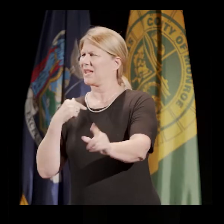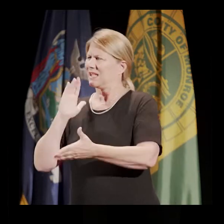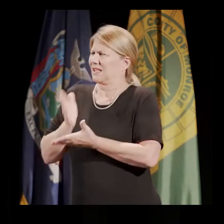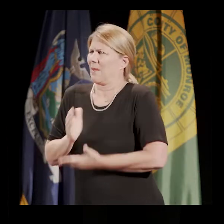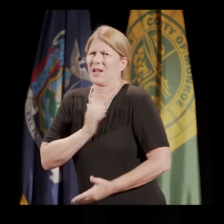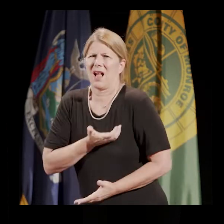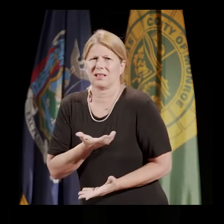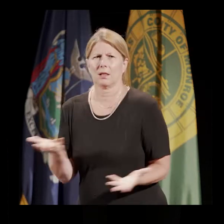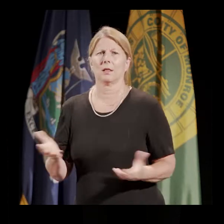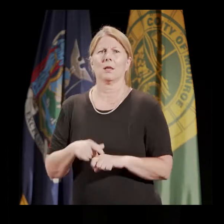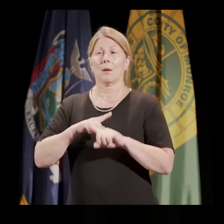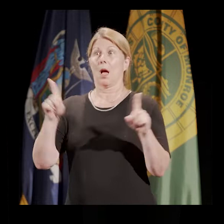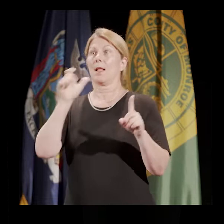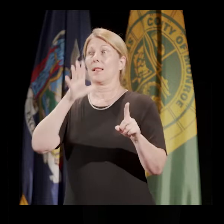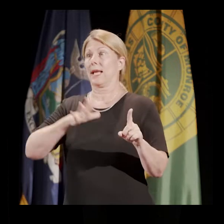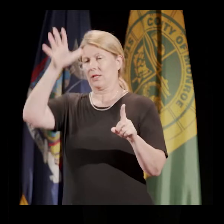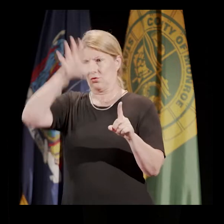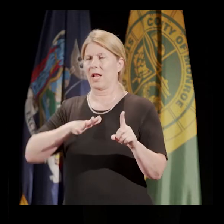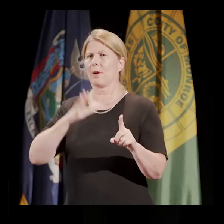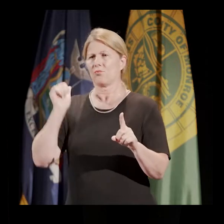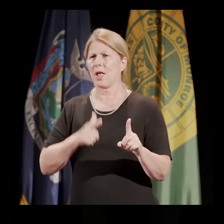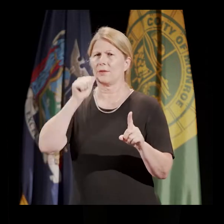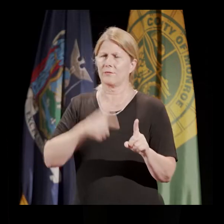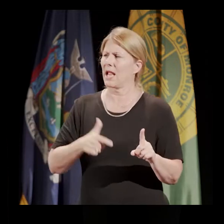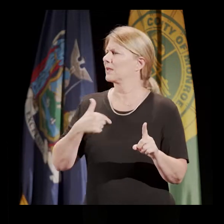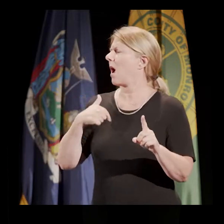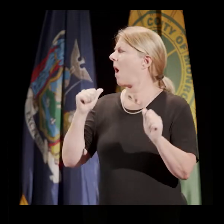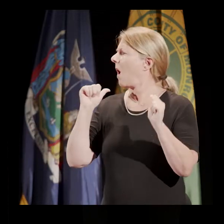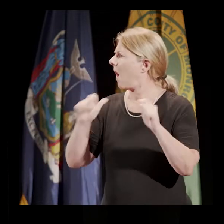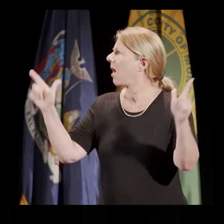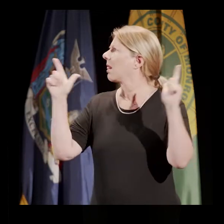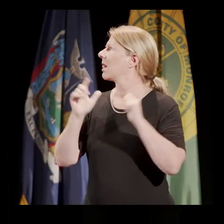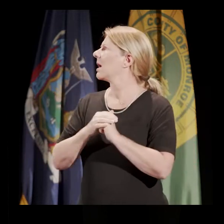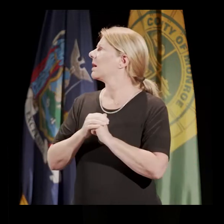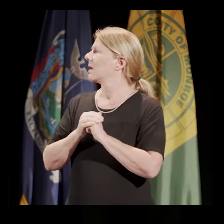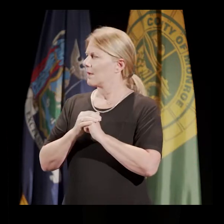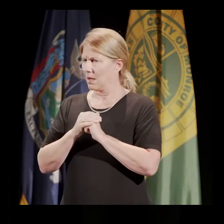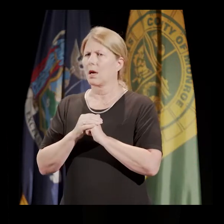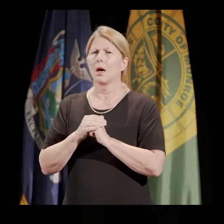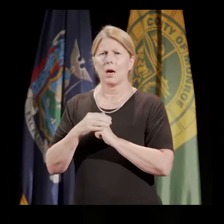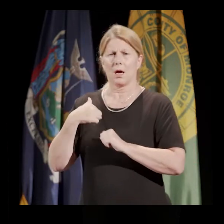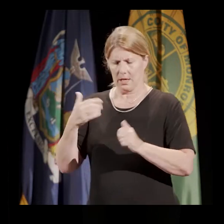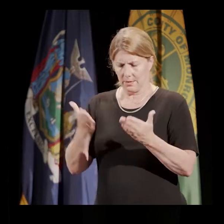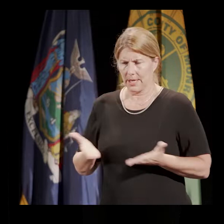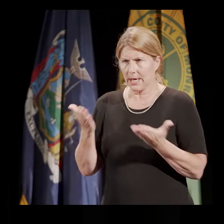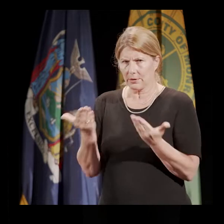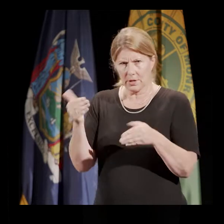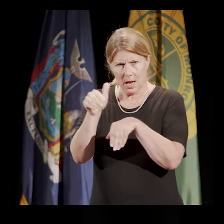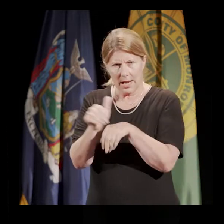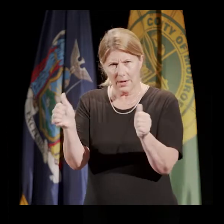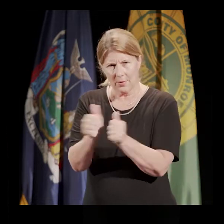Ladies and gentlemen, brothers and sisters, friends and neighbors, partners and allies, I stand here tonight with a clear